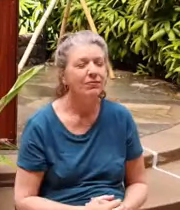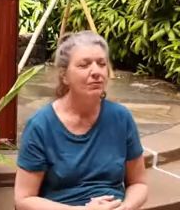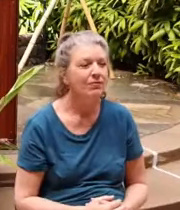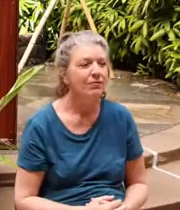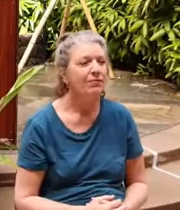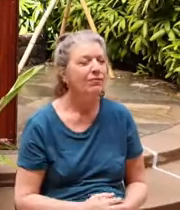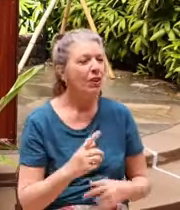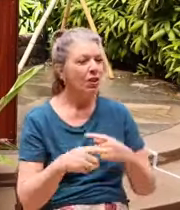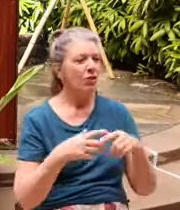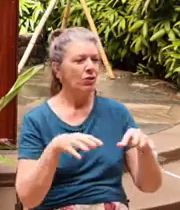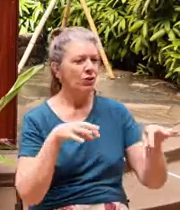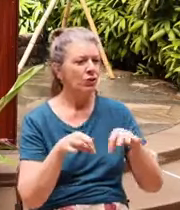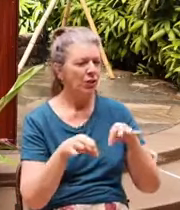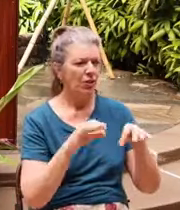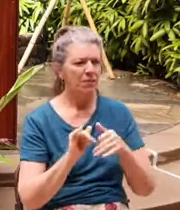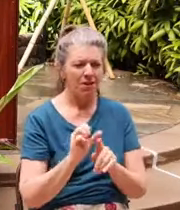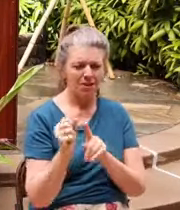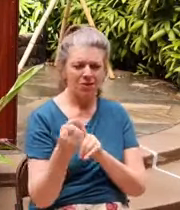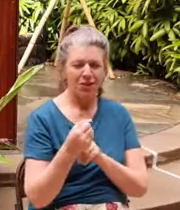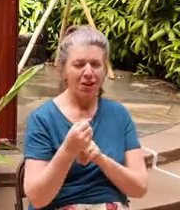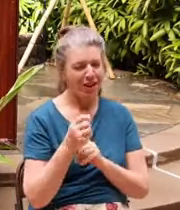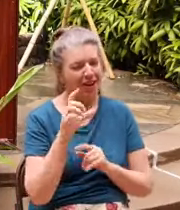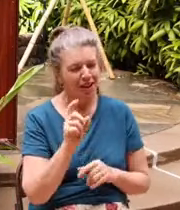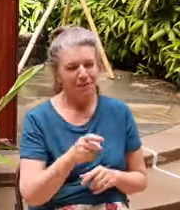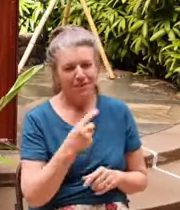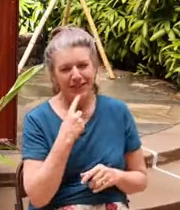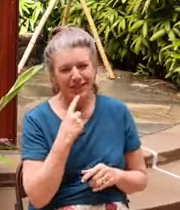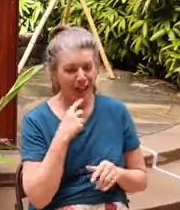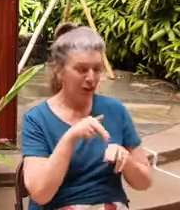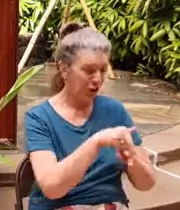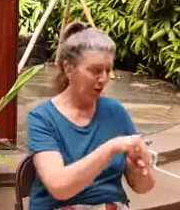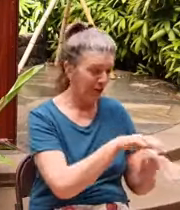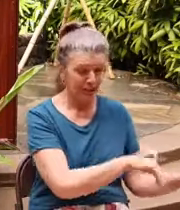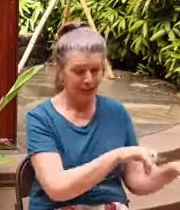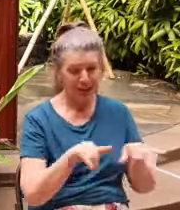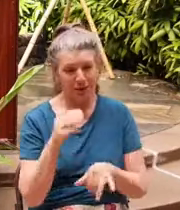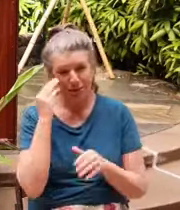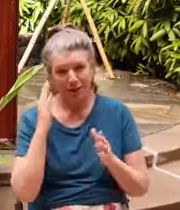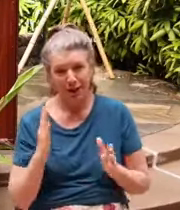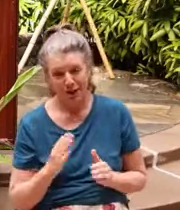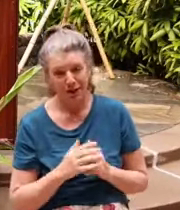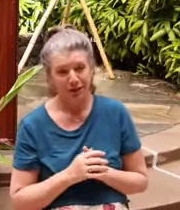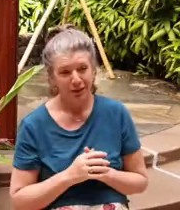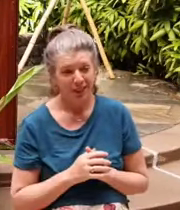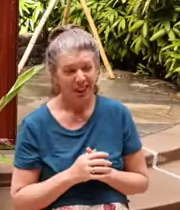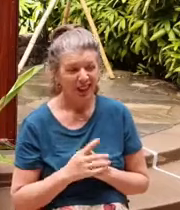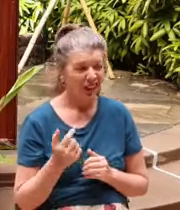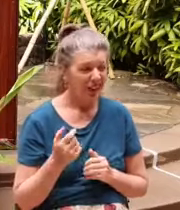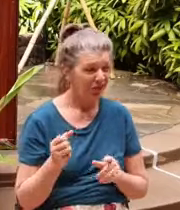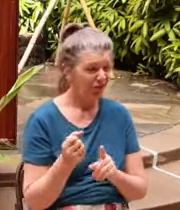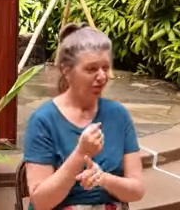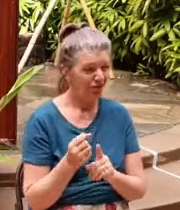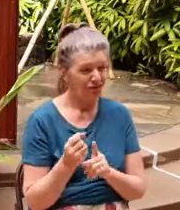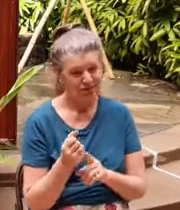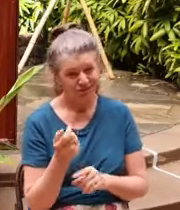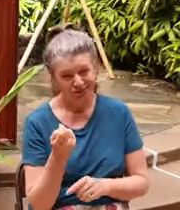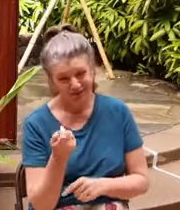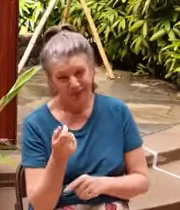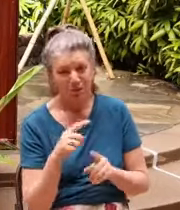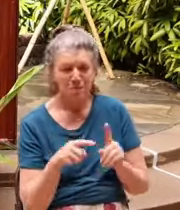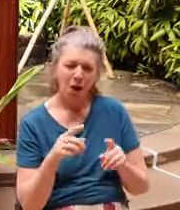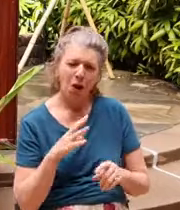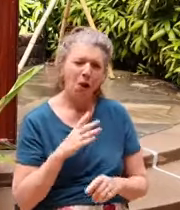When I describe it in those terms, I gotta say surfing is a lot like being a mayor. Little bruised up, but it's